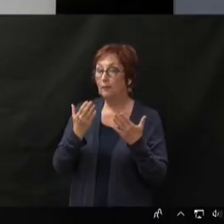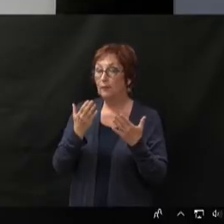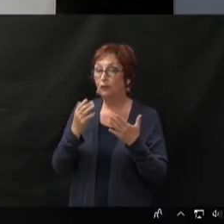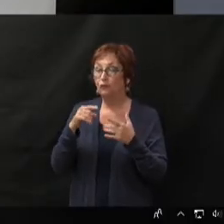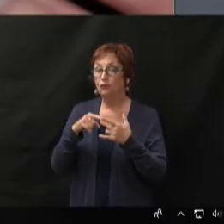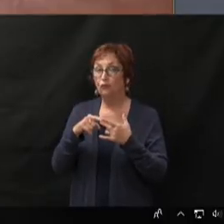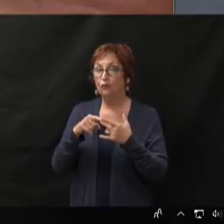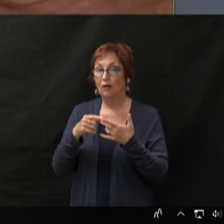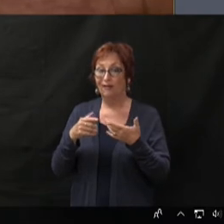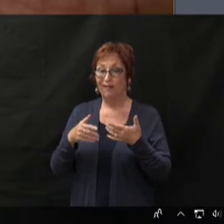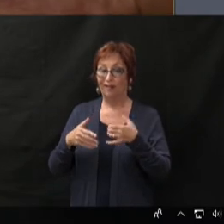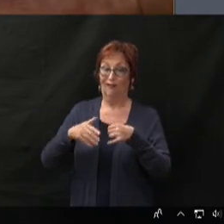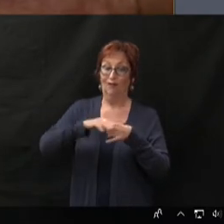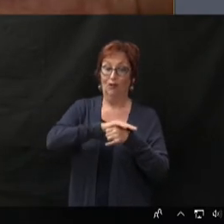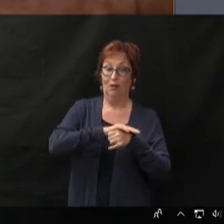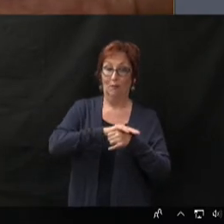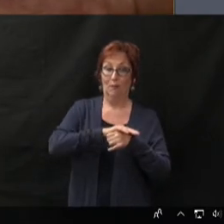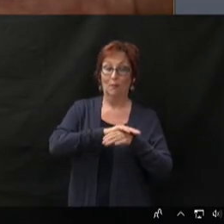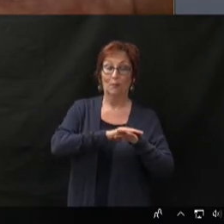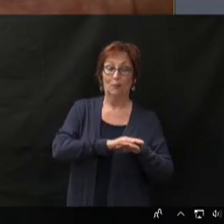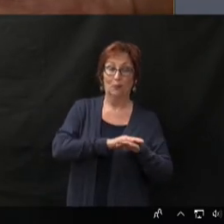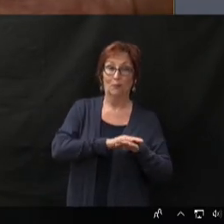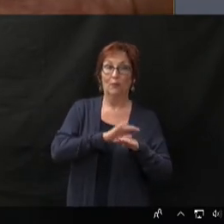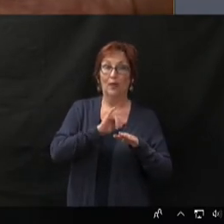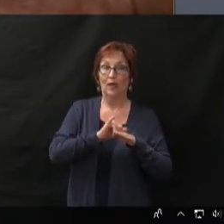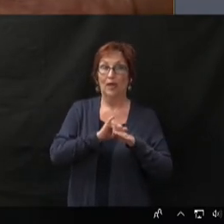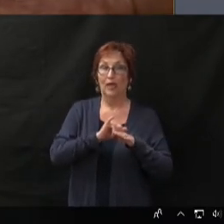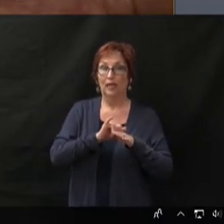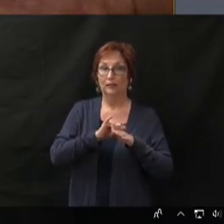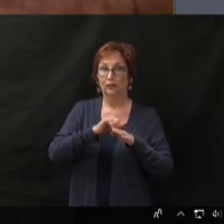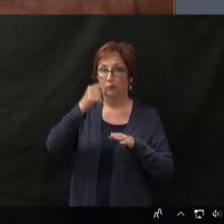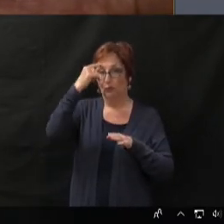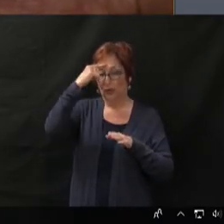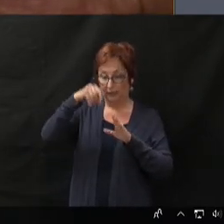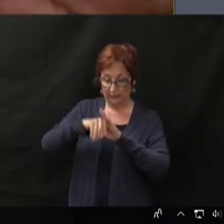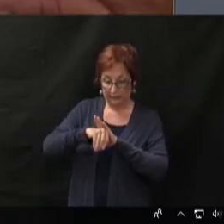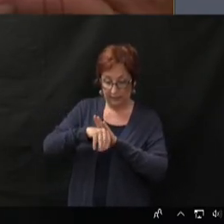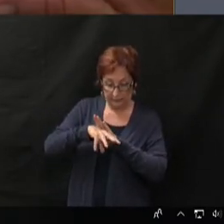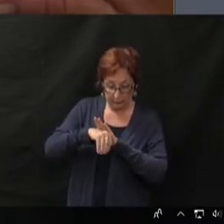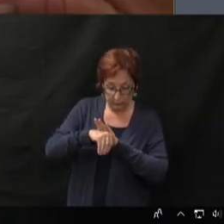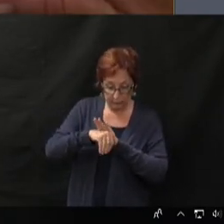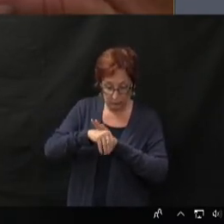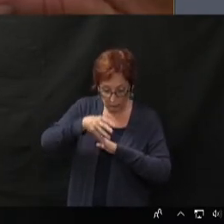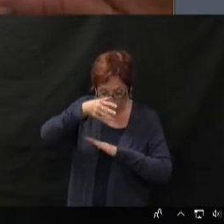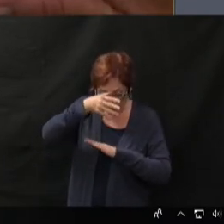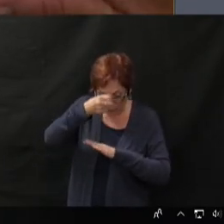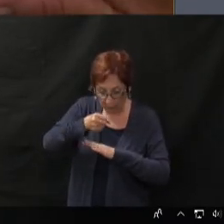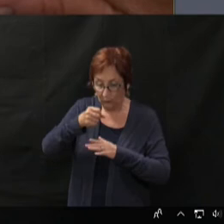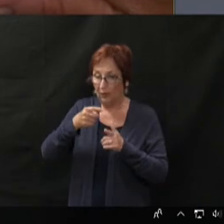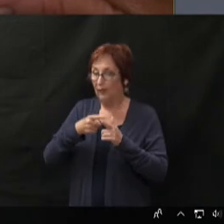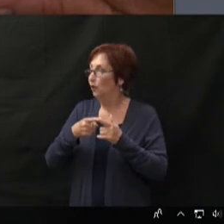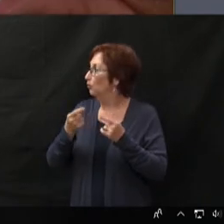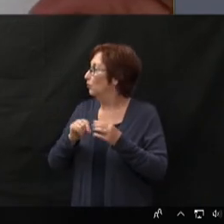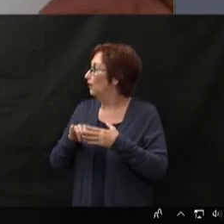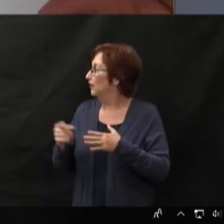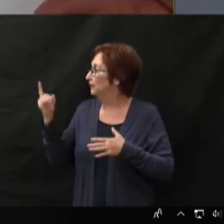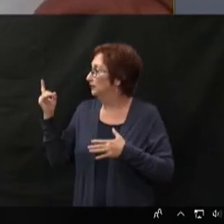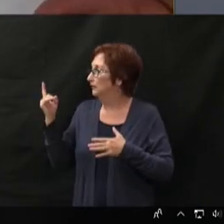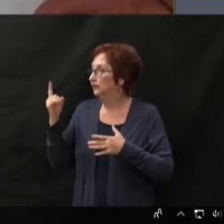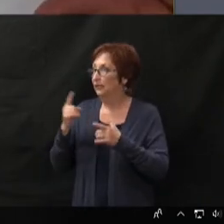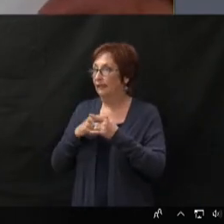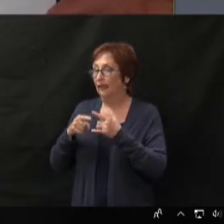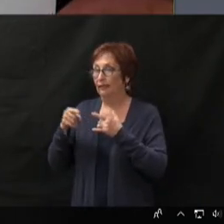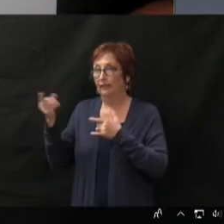to cover up this as their brain takes a picture of it, and then do this, and then